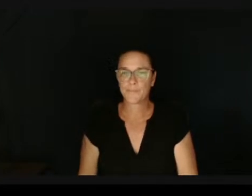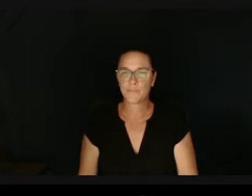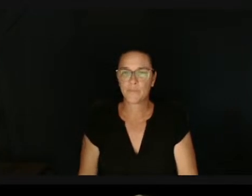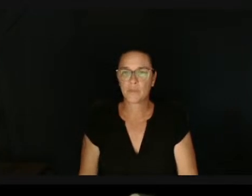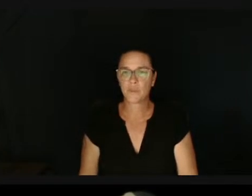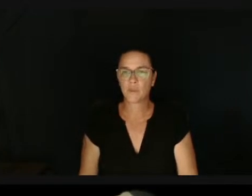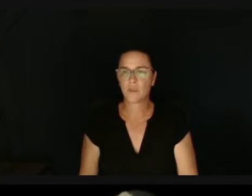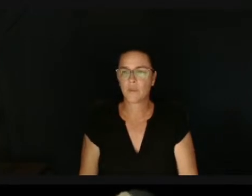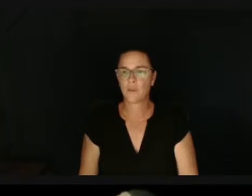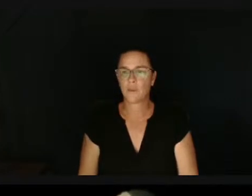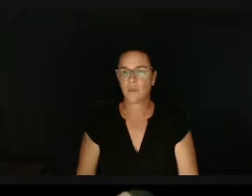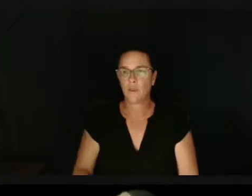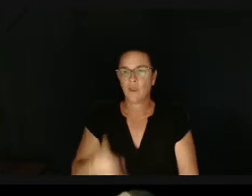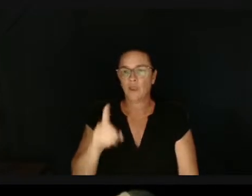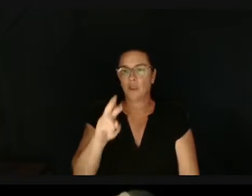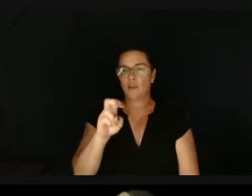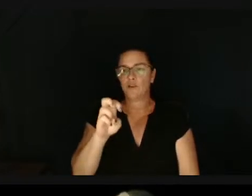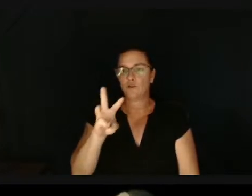Photos by Drew Downs.